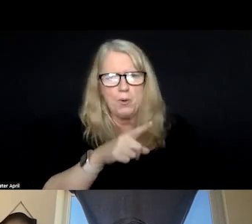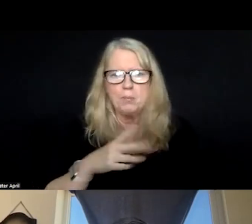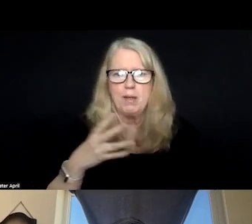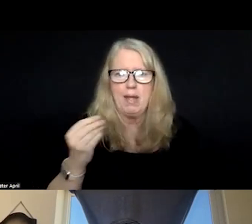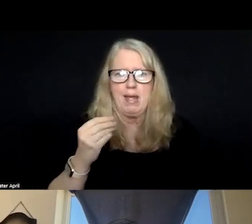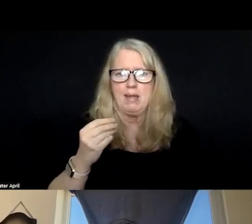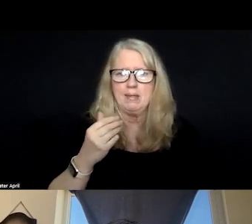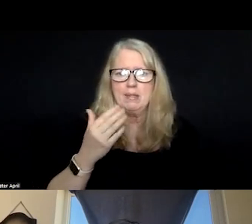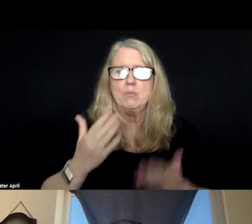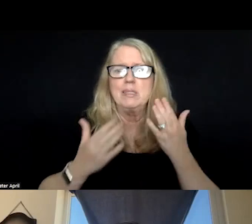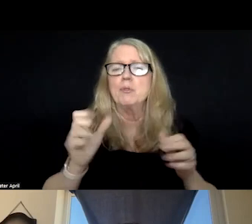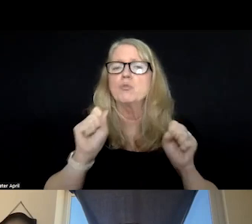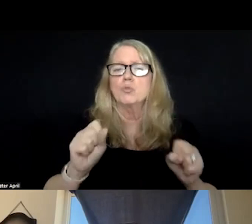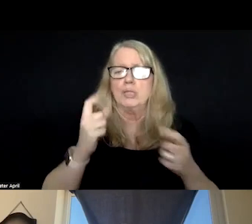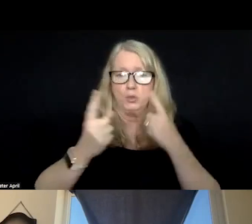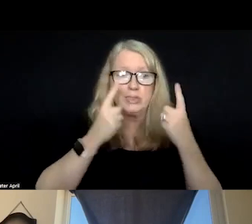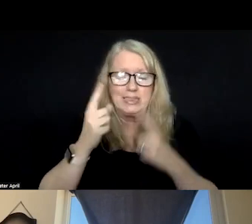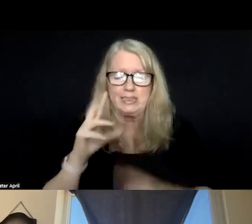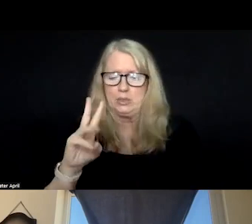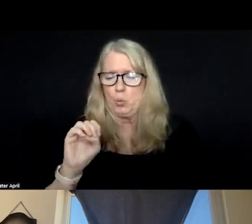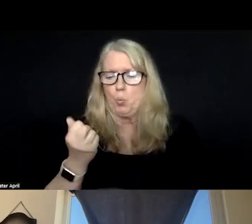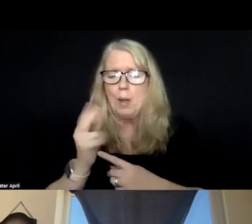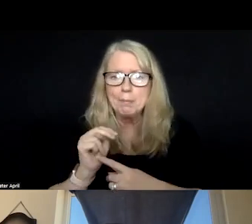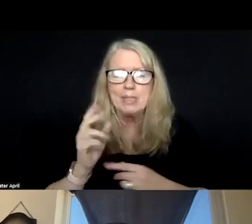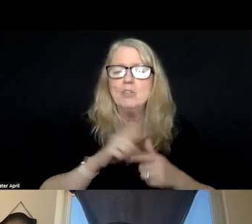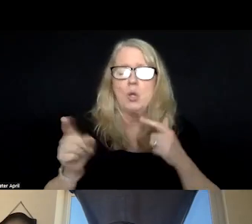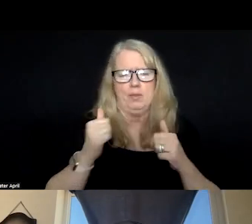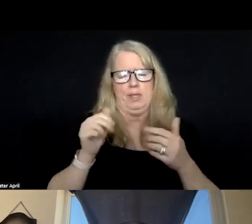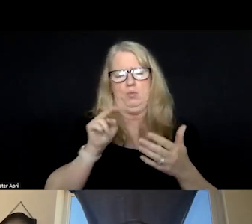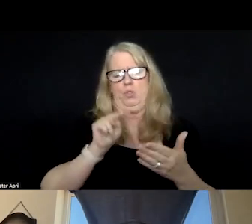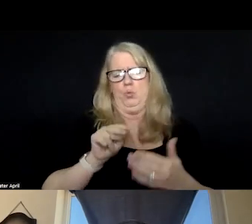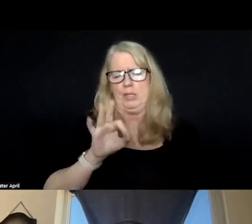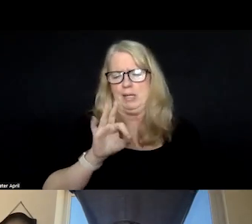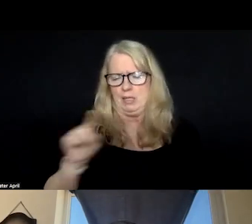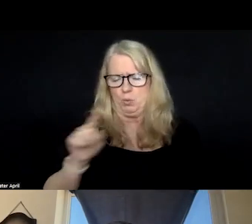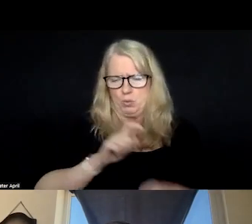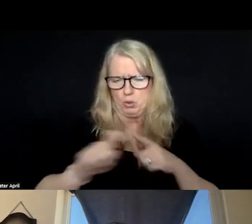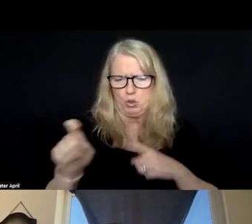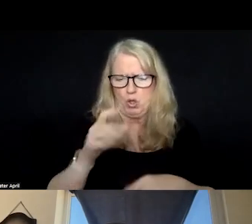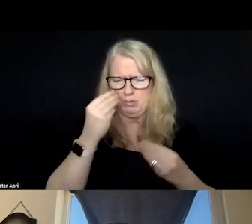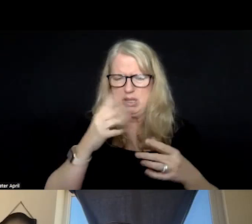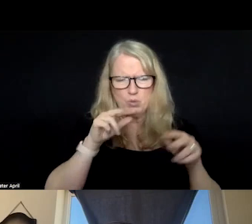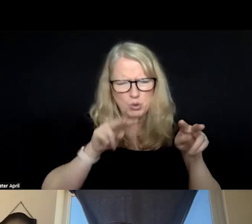potentially has something that could be considered a weapon. And so when you look at 911 call data, when you get into these systems,